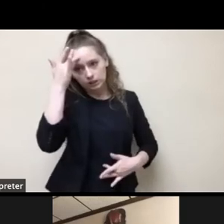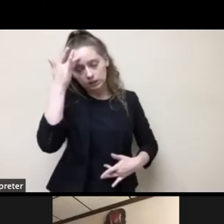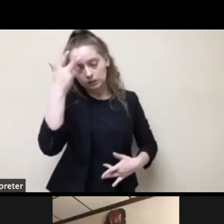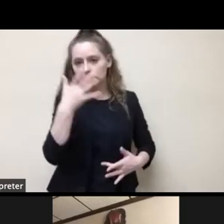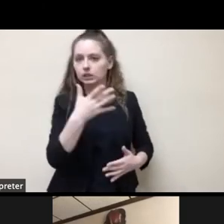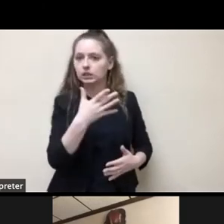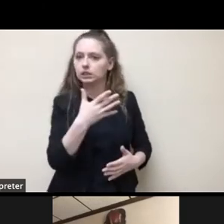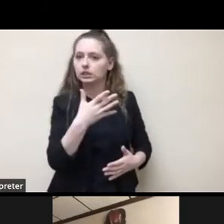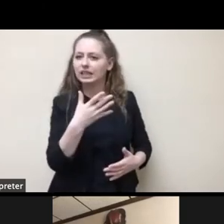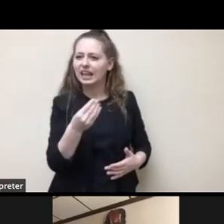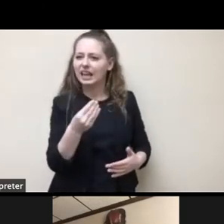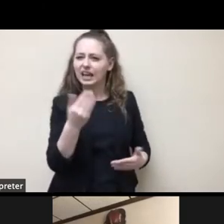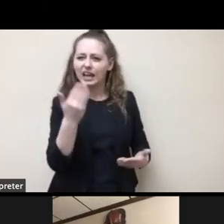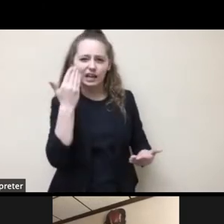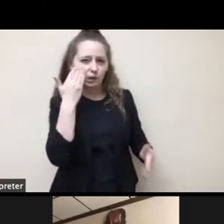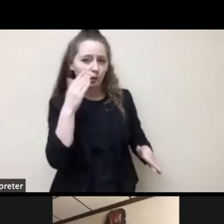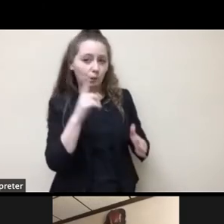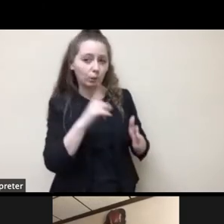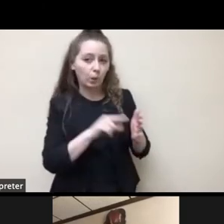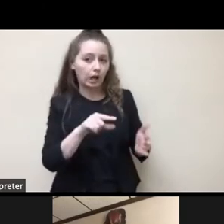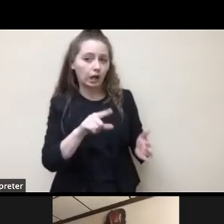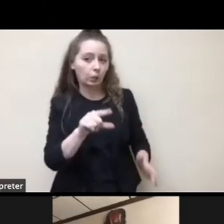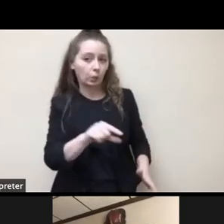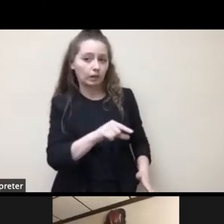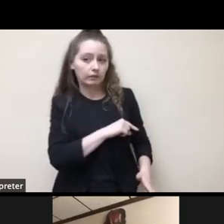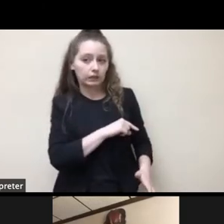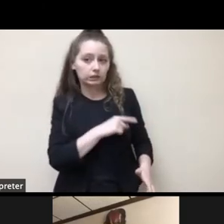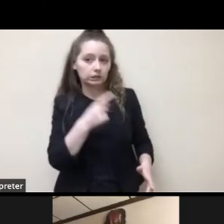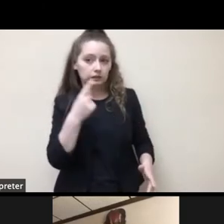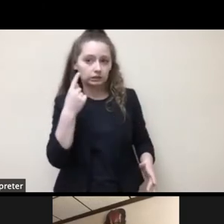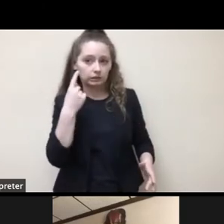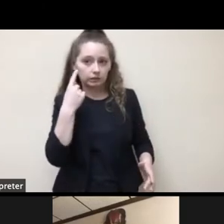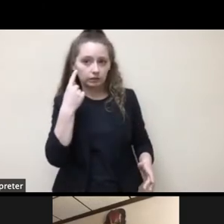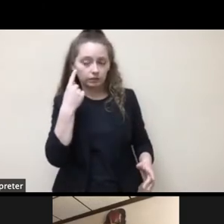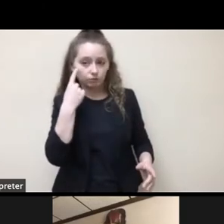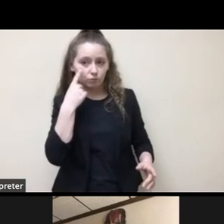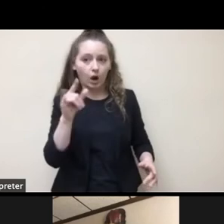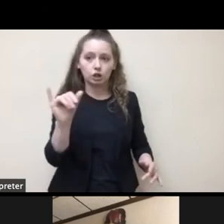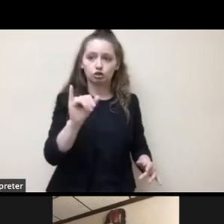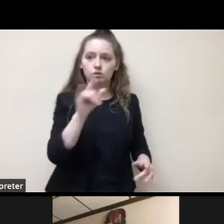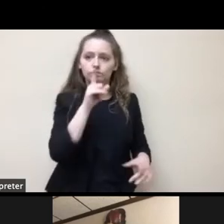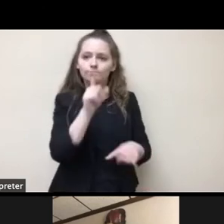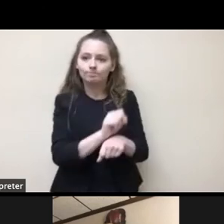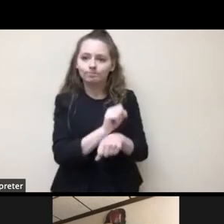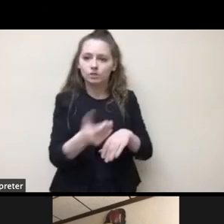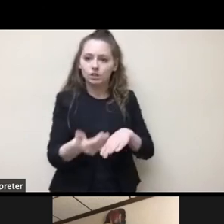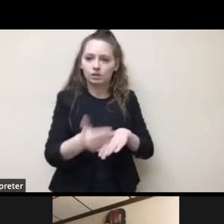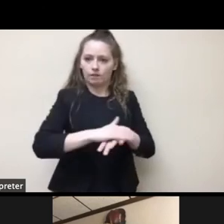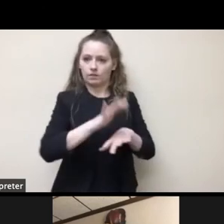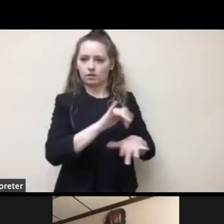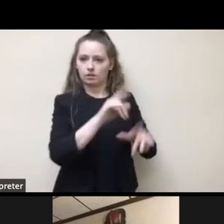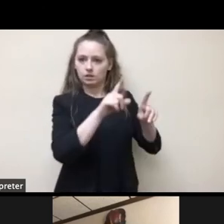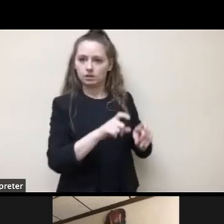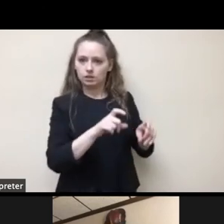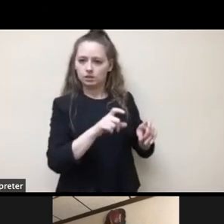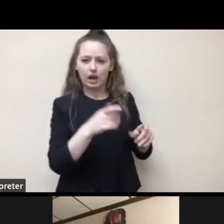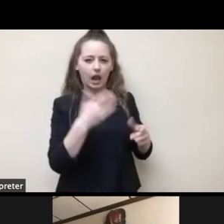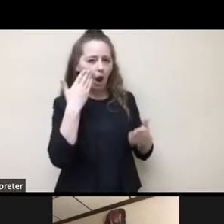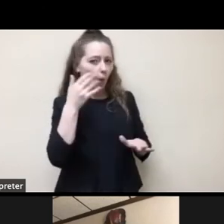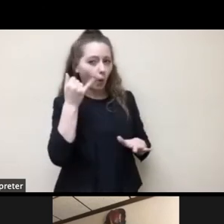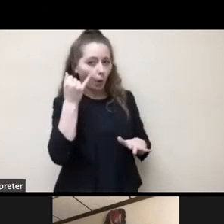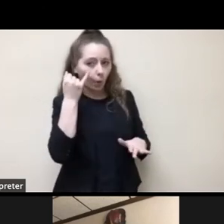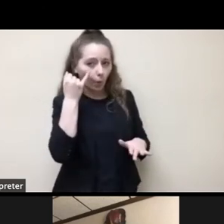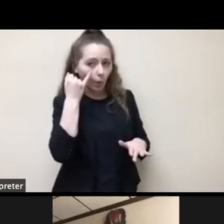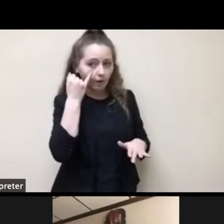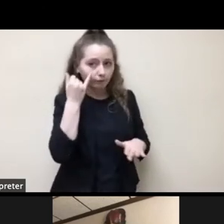what the qualifications are going to be for insurances to actually cover it. I don't know that they're just covering anybody that just